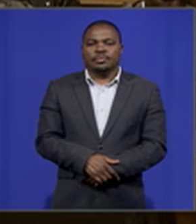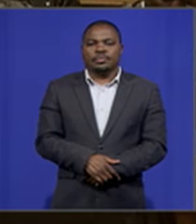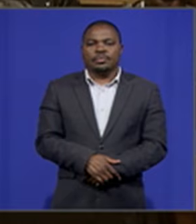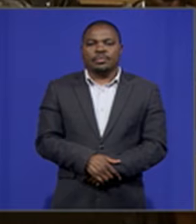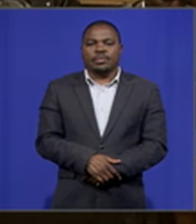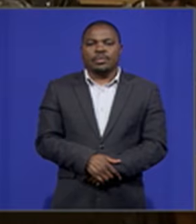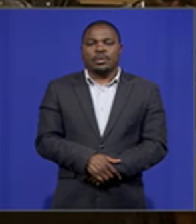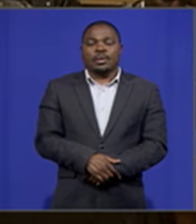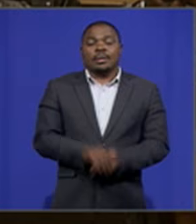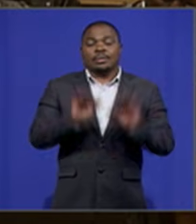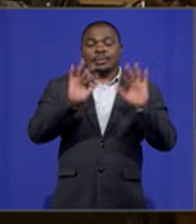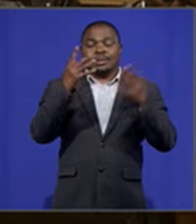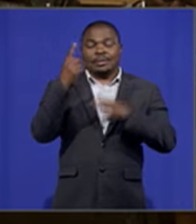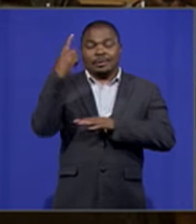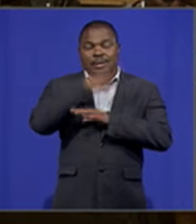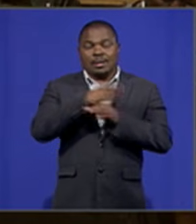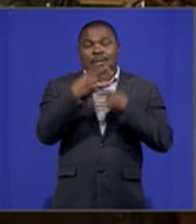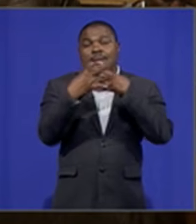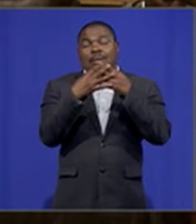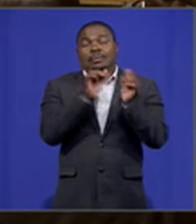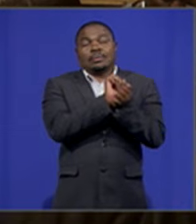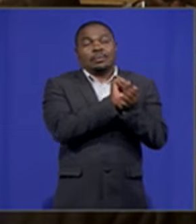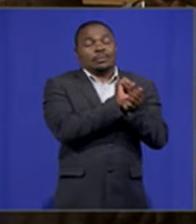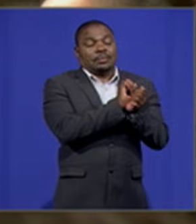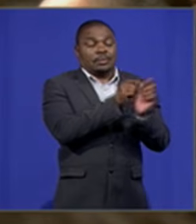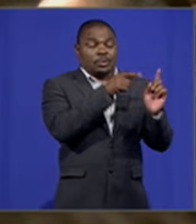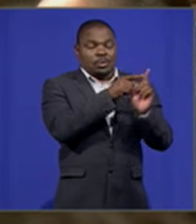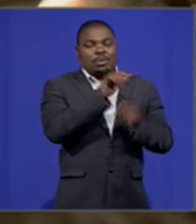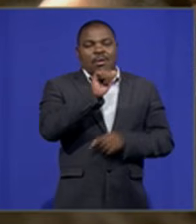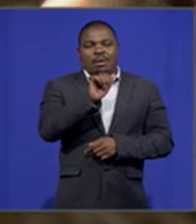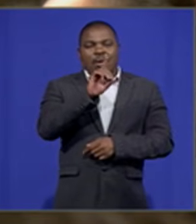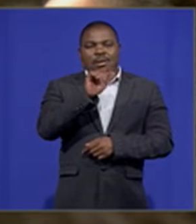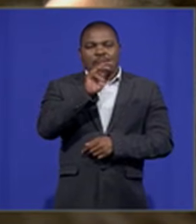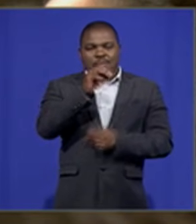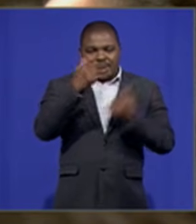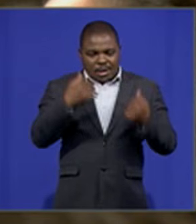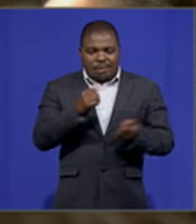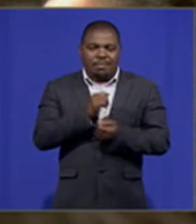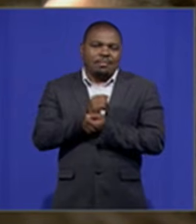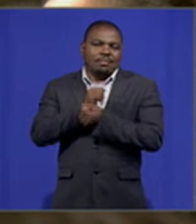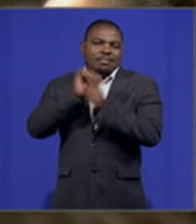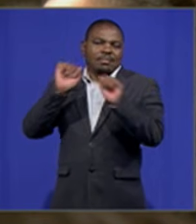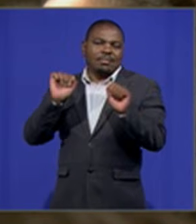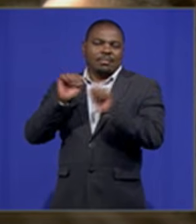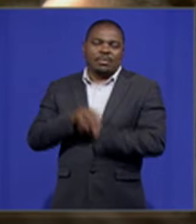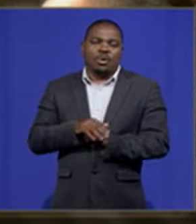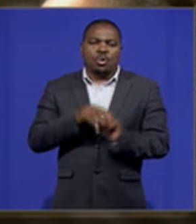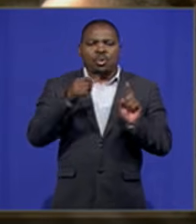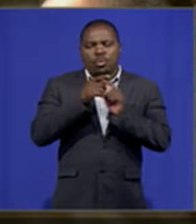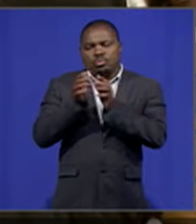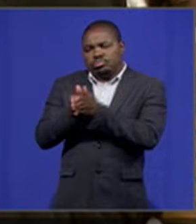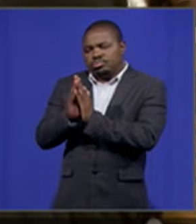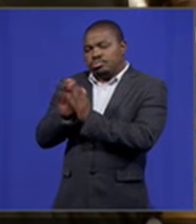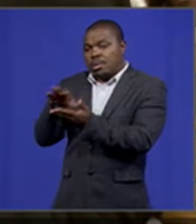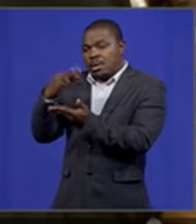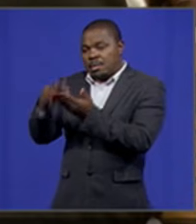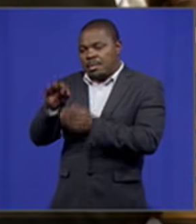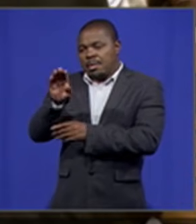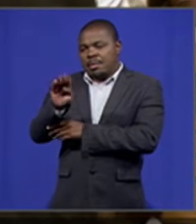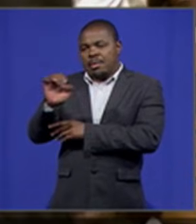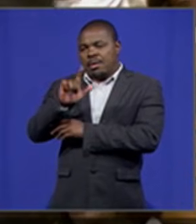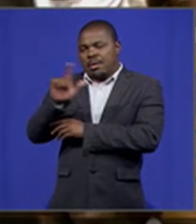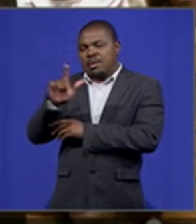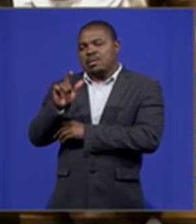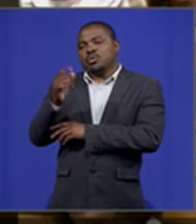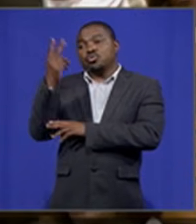Ka morago matšatši a lesome a le ntlwanasisi, Fidel Adams ke monna yo a lokollogilego. Kgopelo ya gagwe ya peilwa e be e swere tekano